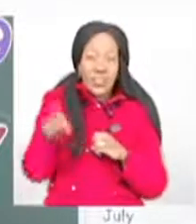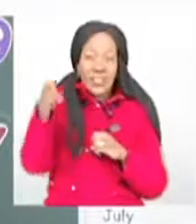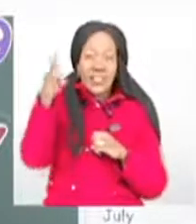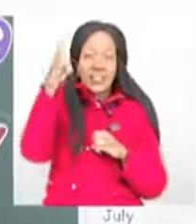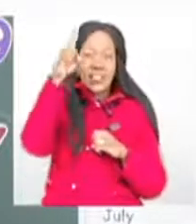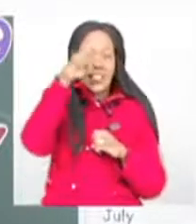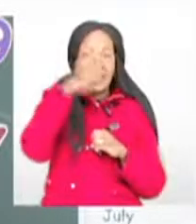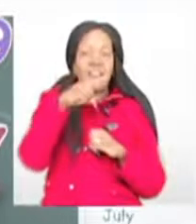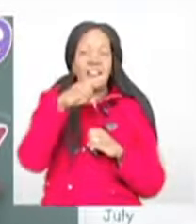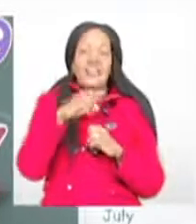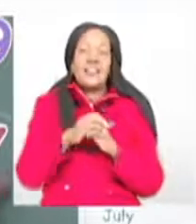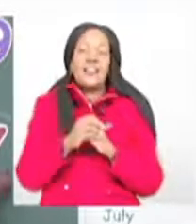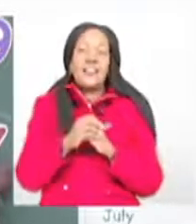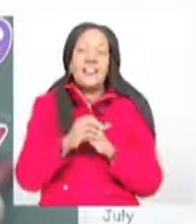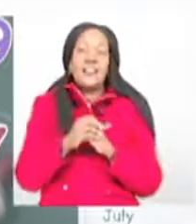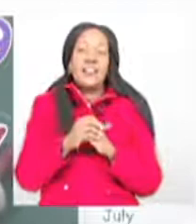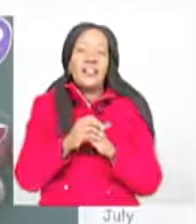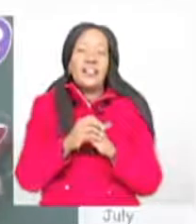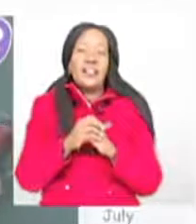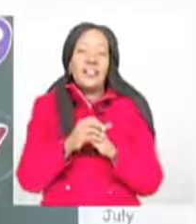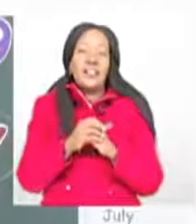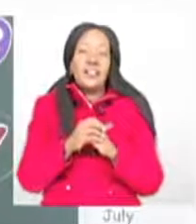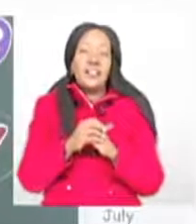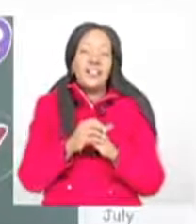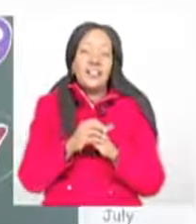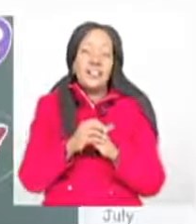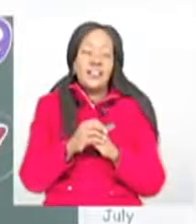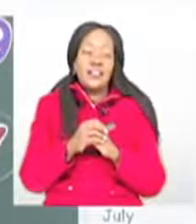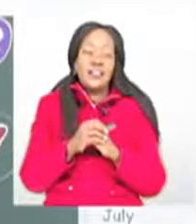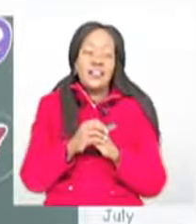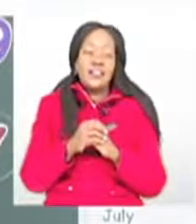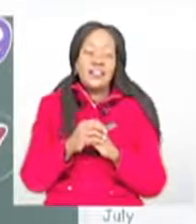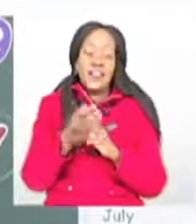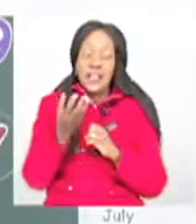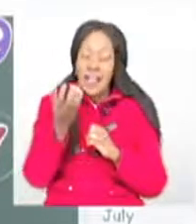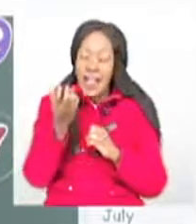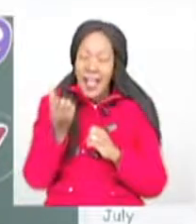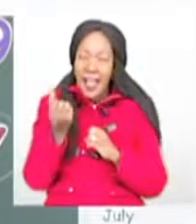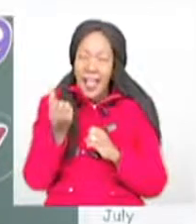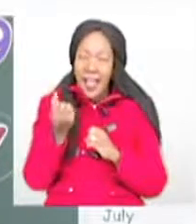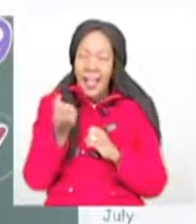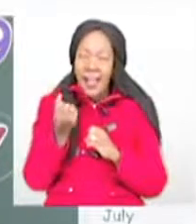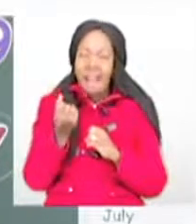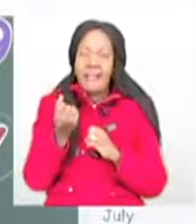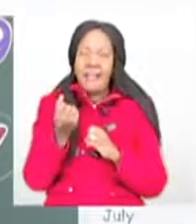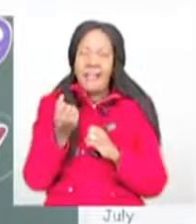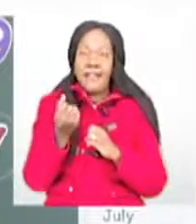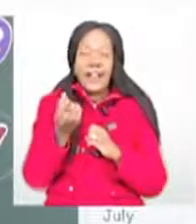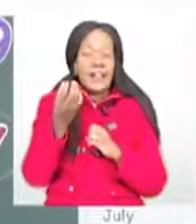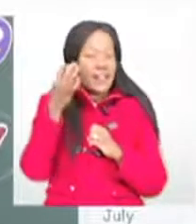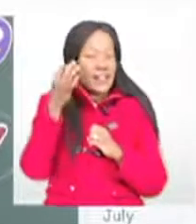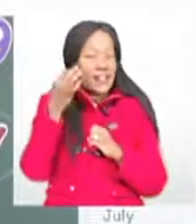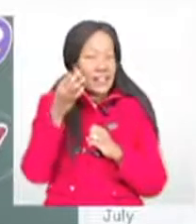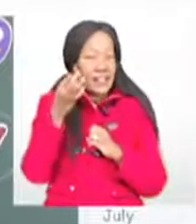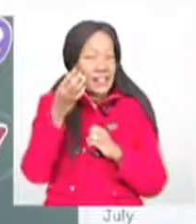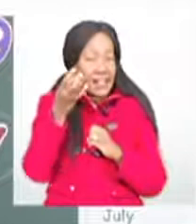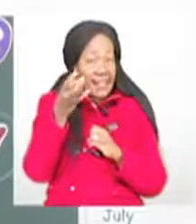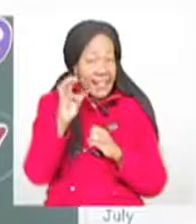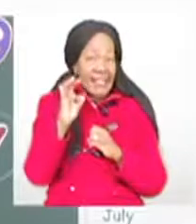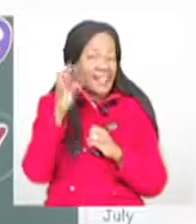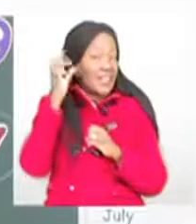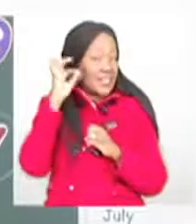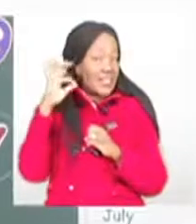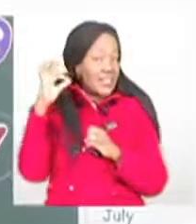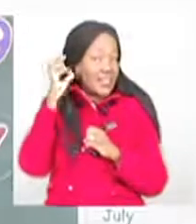7 because we have 7 bees in the first row.